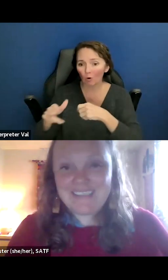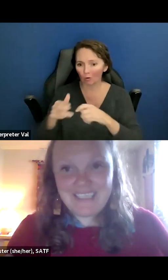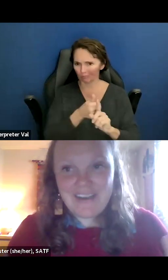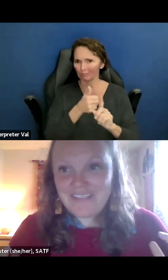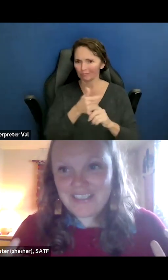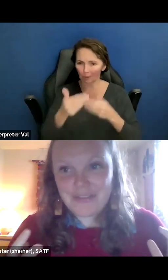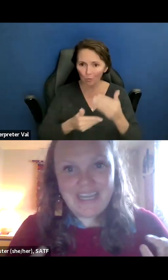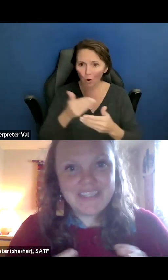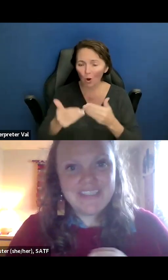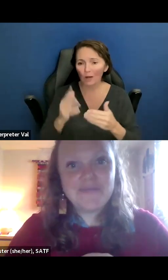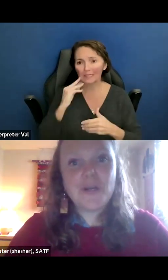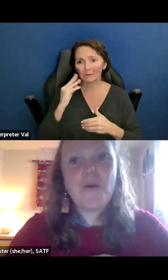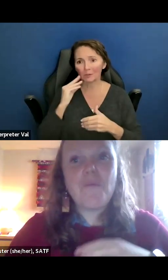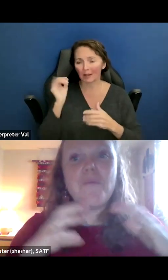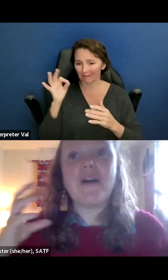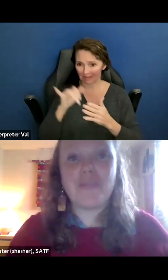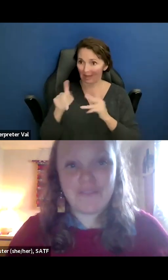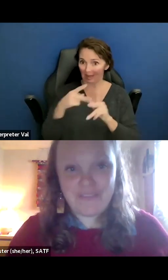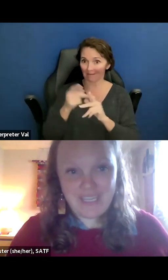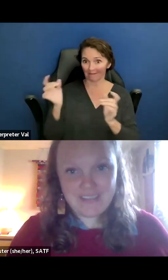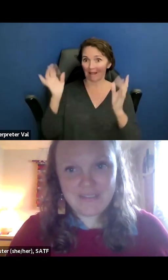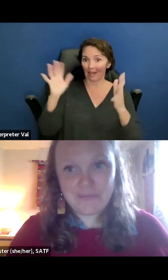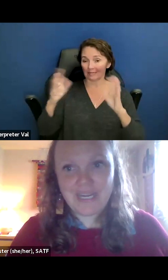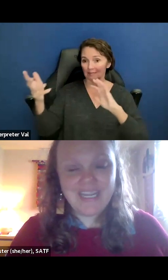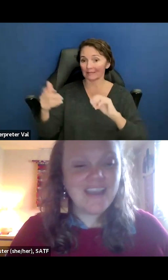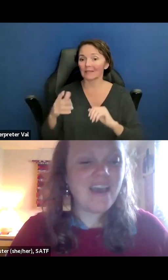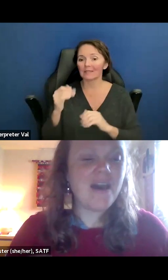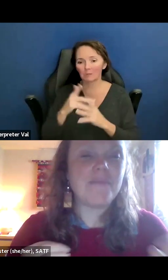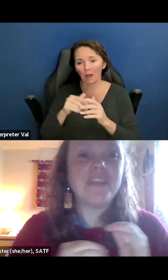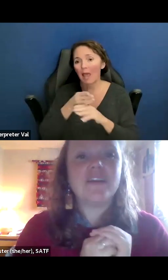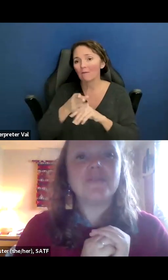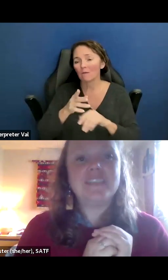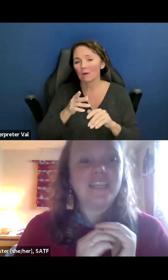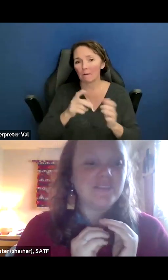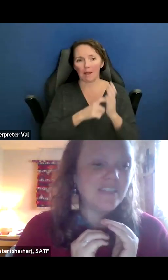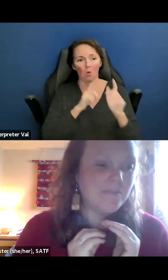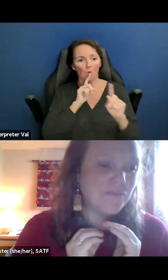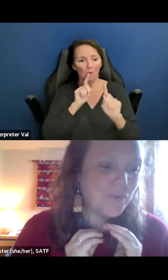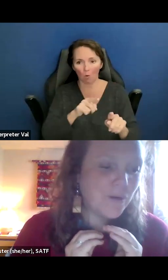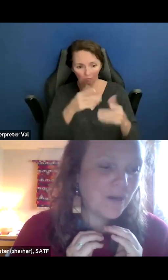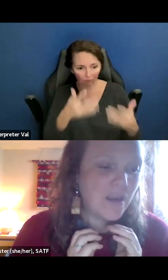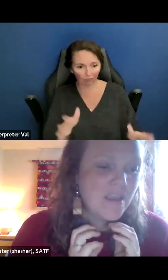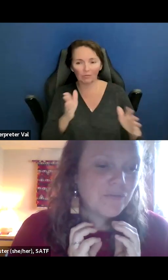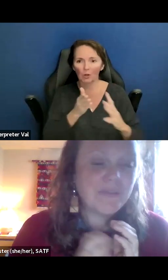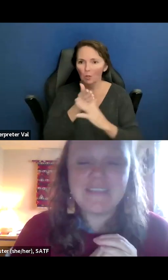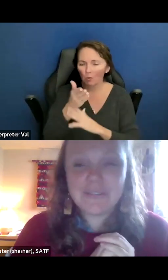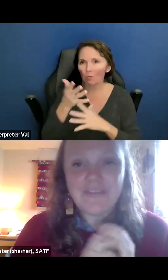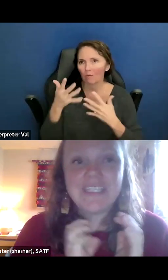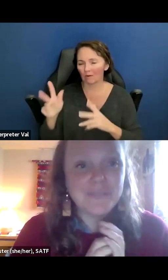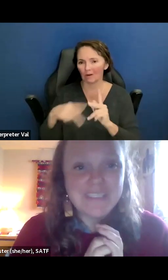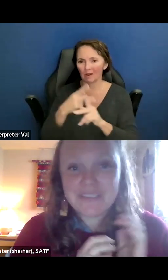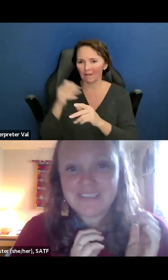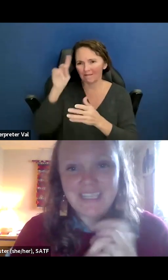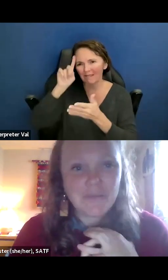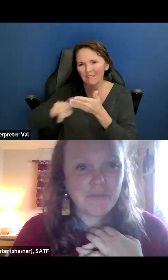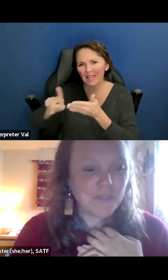are accessing confidential advocates for a wealth of things, right? They are reaching out to them for